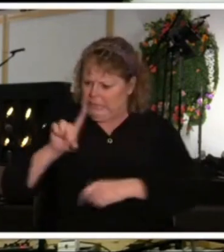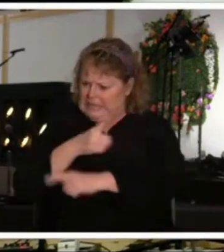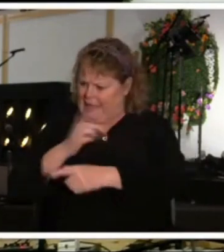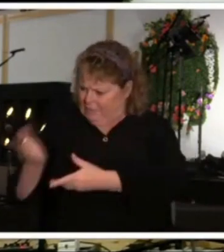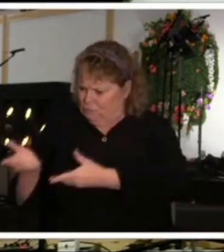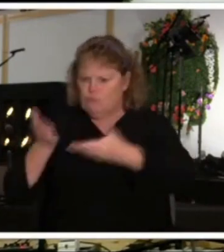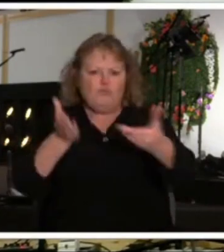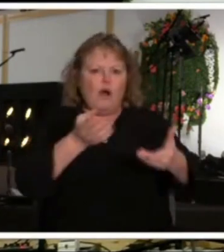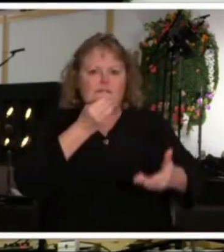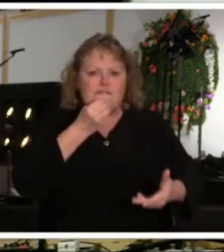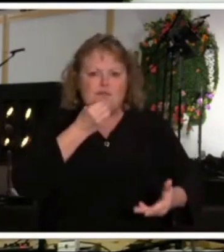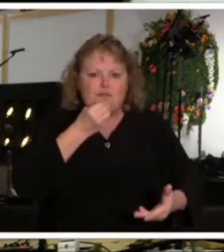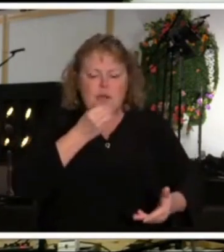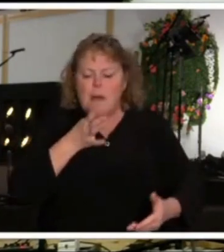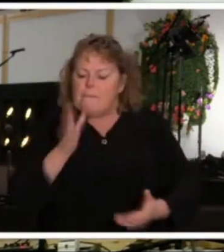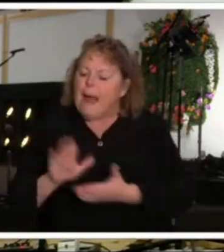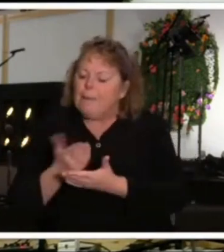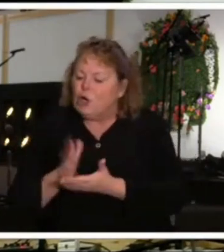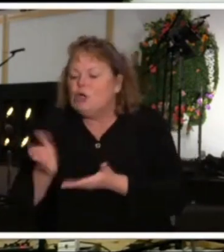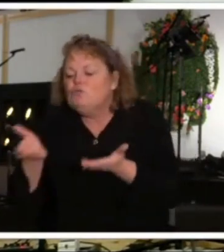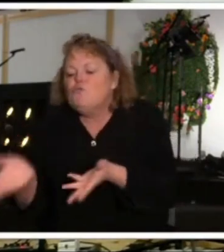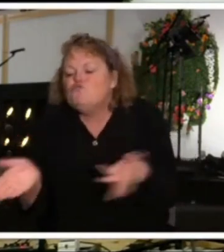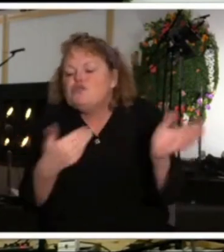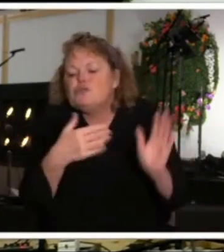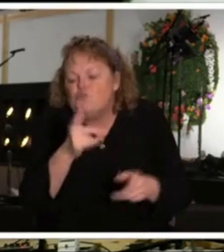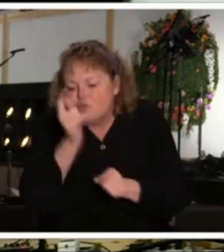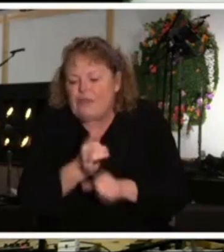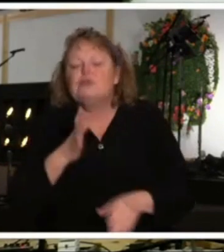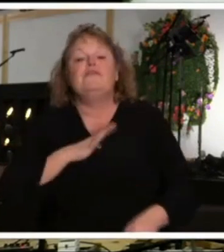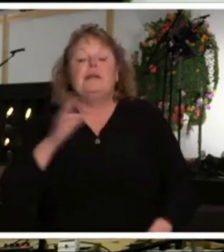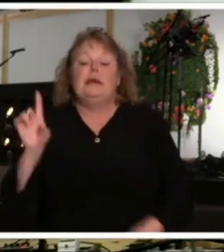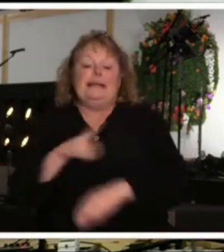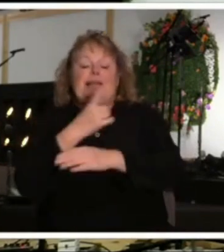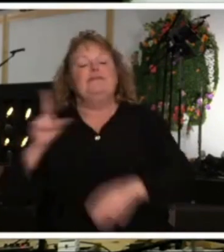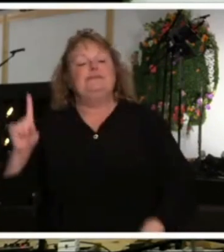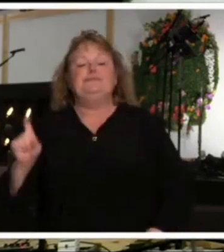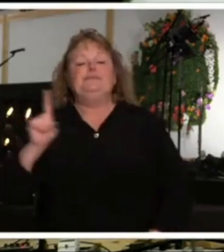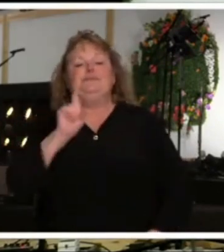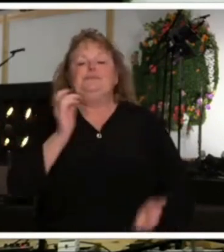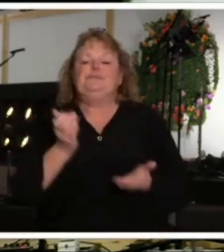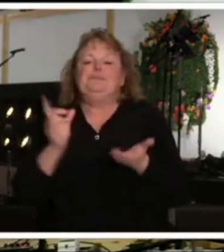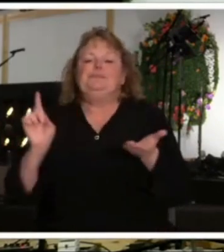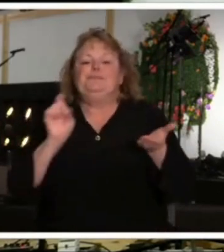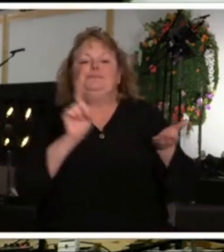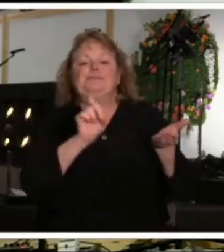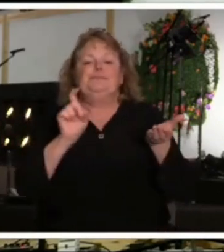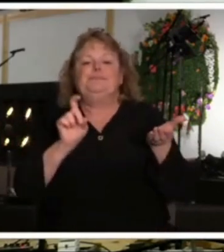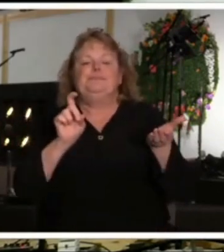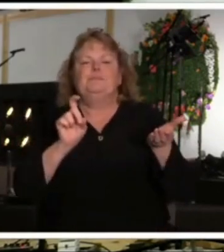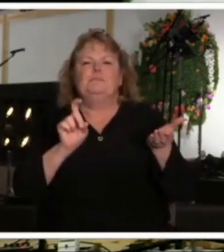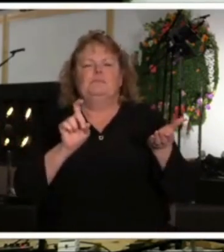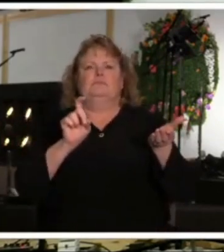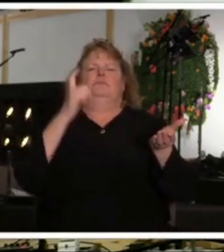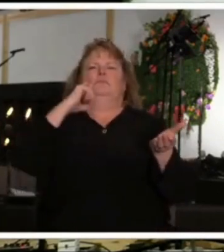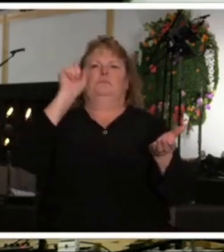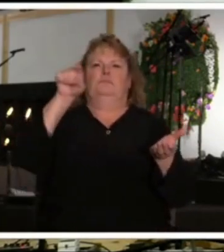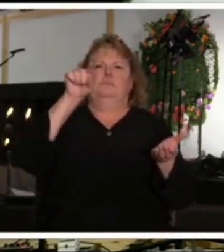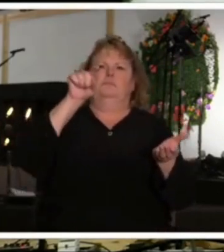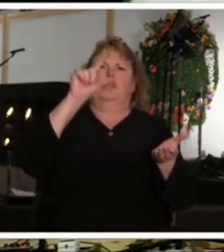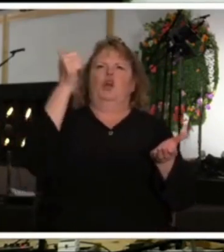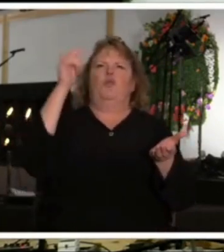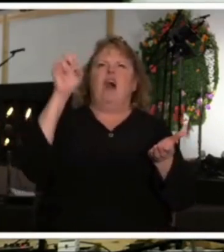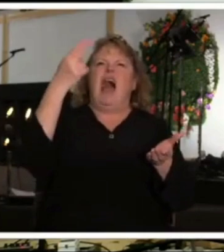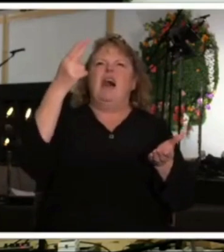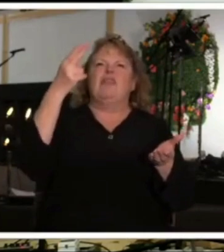something to eat. And David shows up, and the Bible says David heard Goliath coming out. Goliath's talking once again, your mama, your